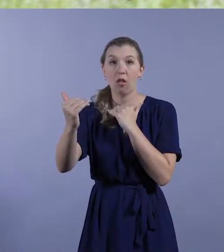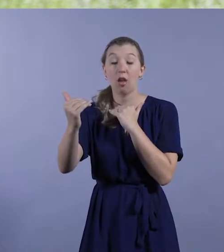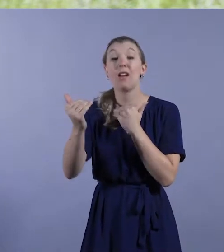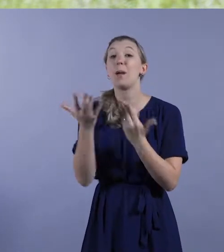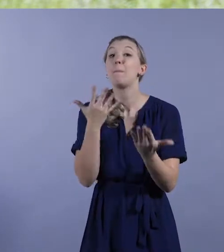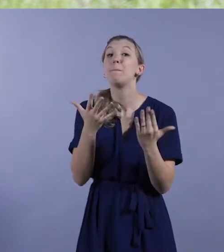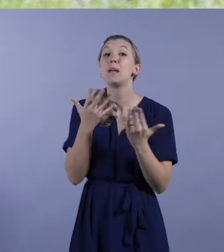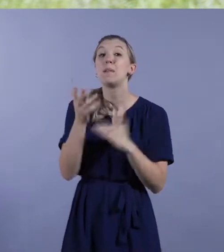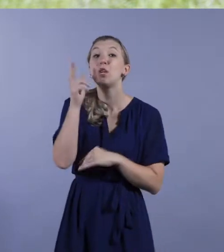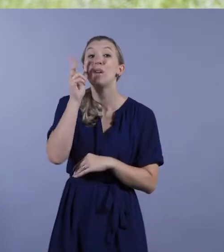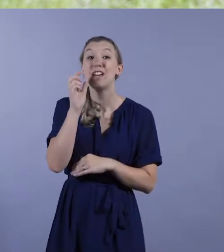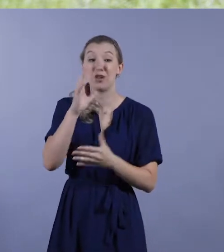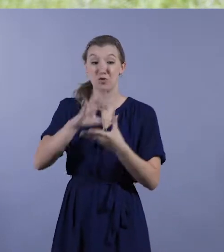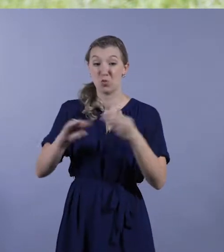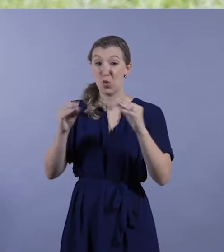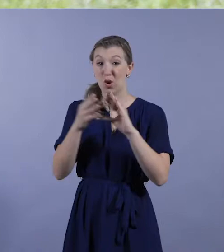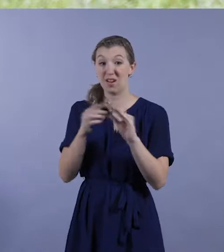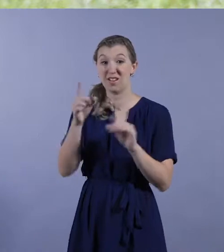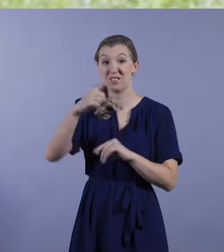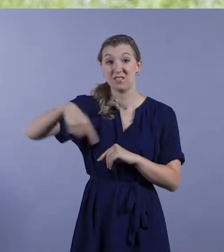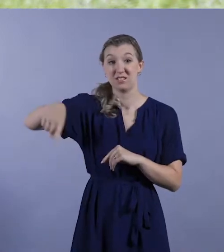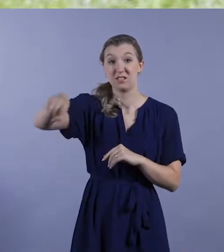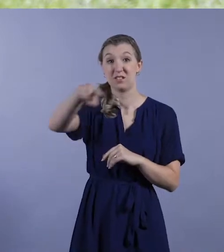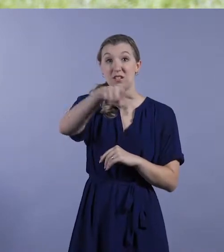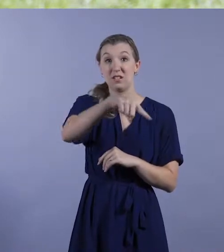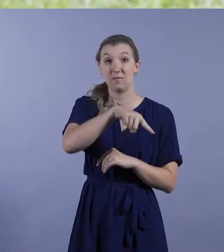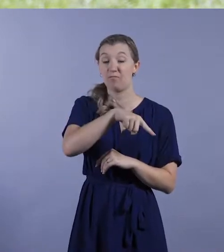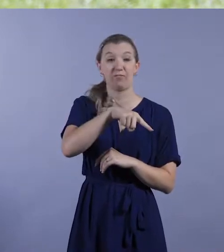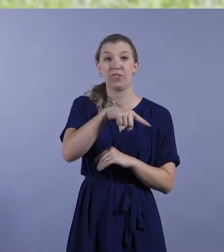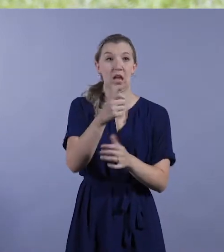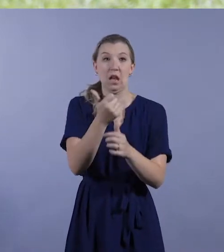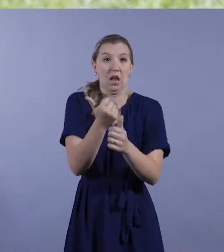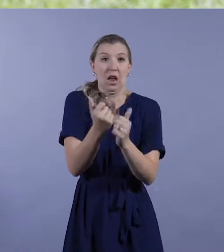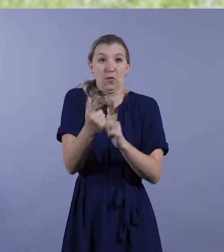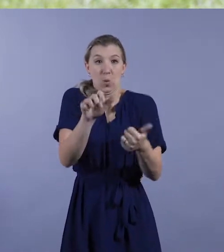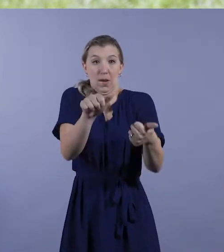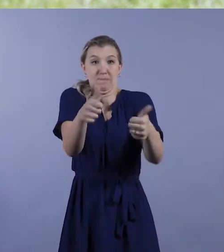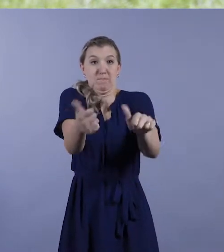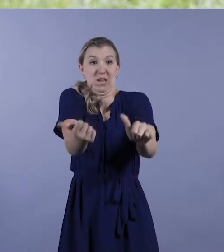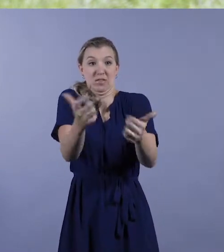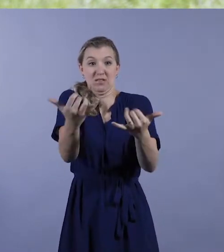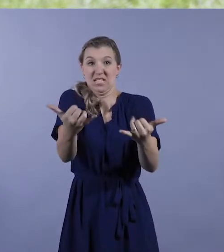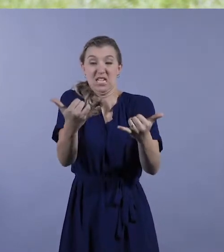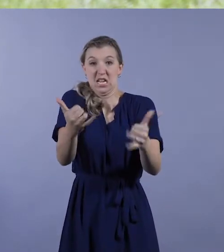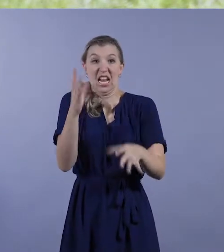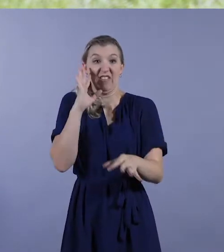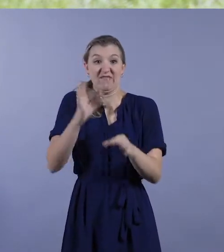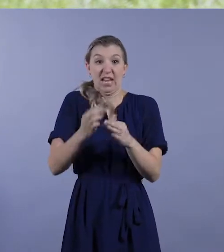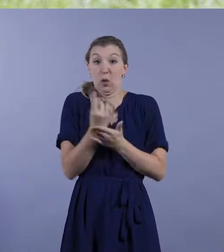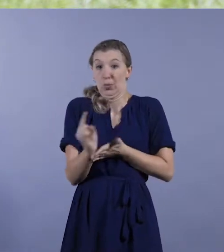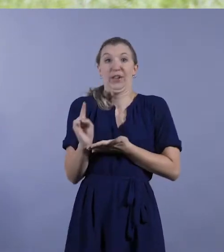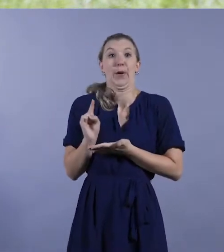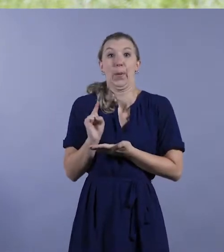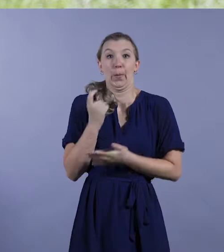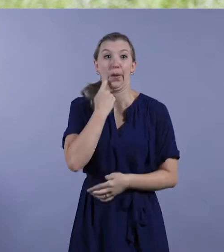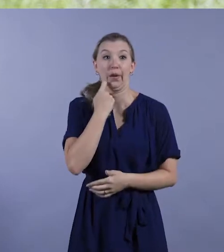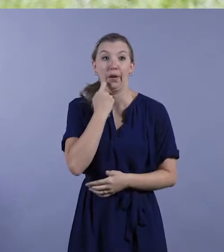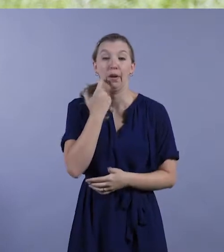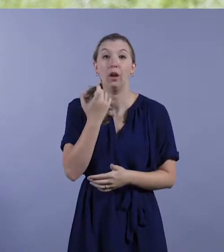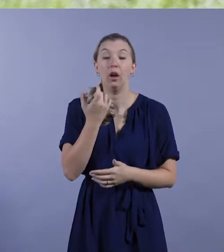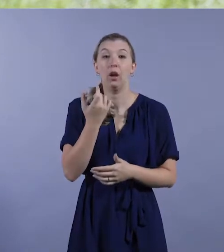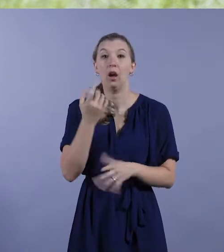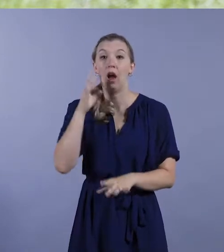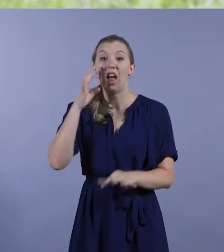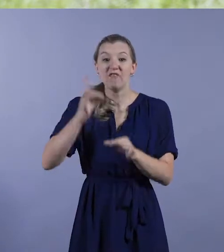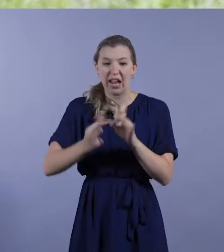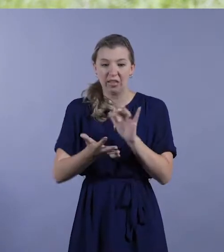you hear in some of these stories. Not everybody who's going to get baptized today came to faith a week ago. They came to